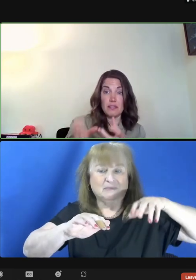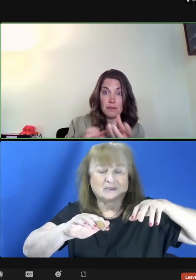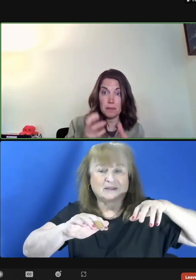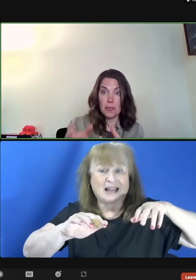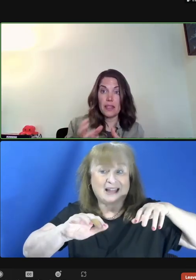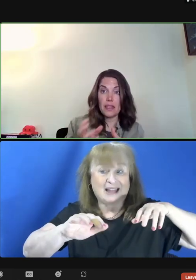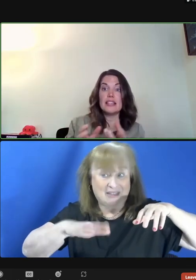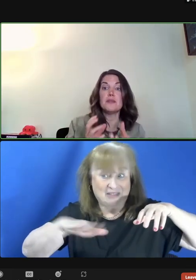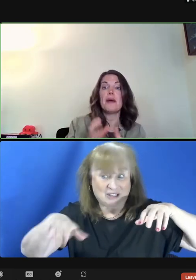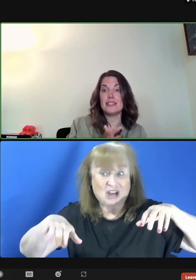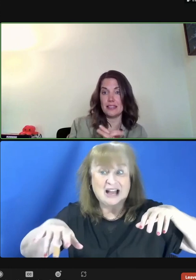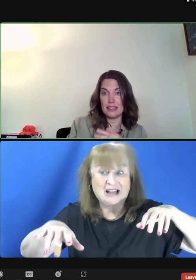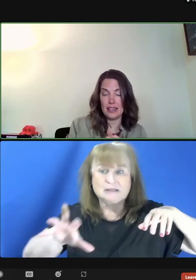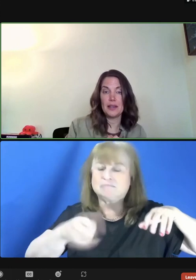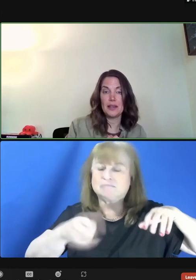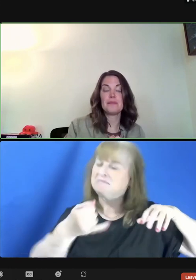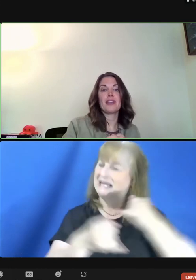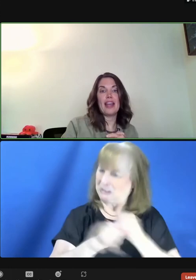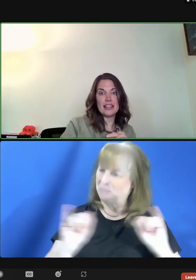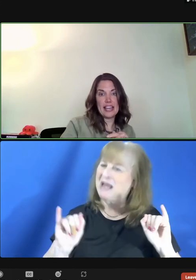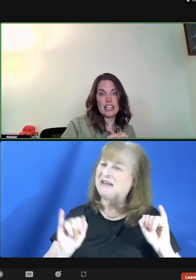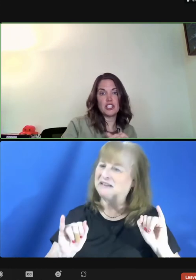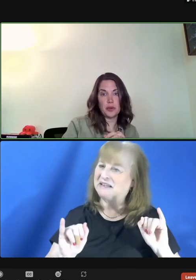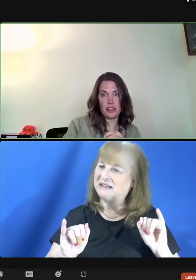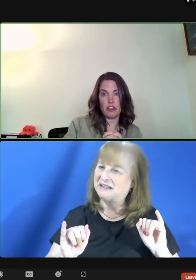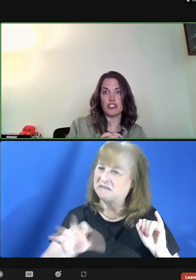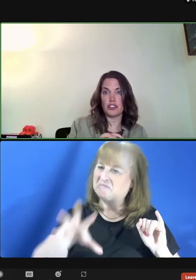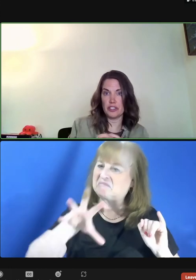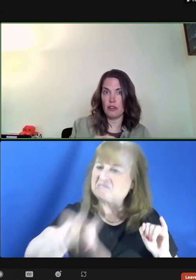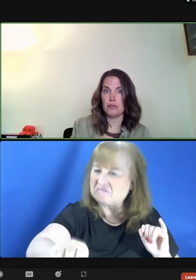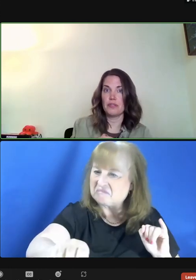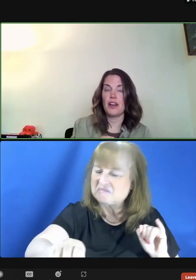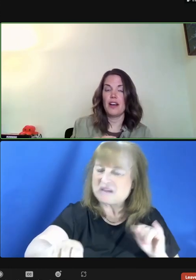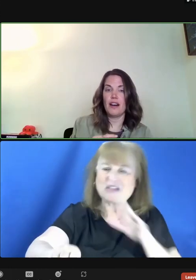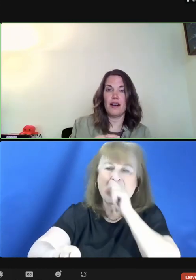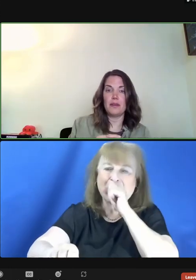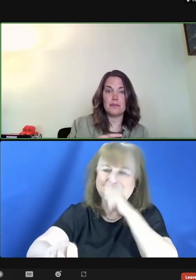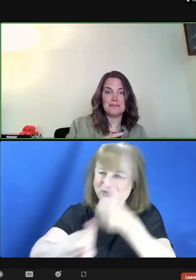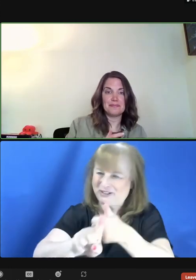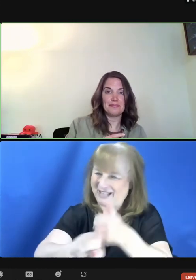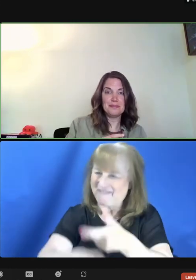to actually independently engage with the orange herself.